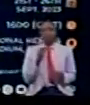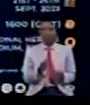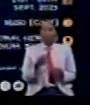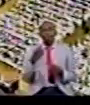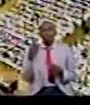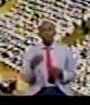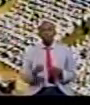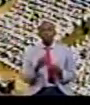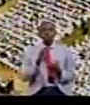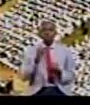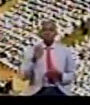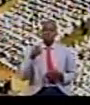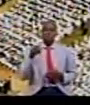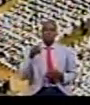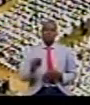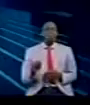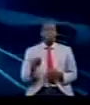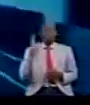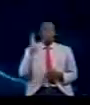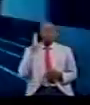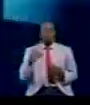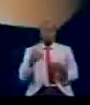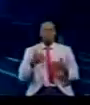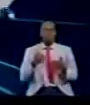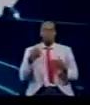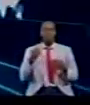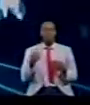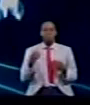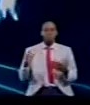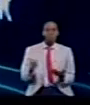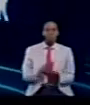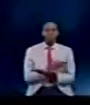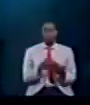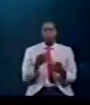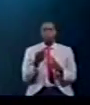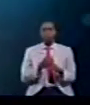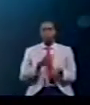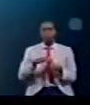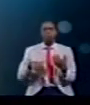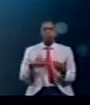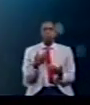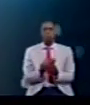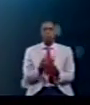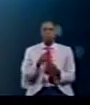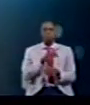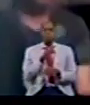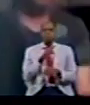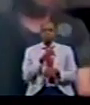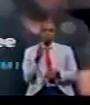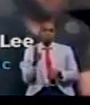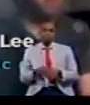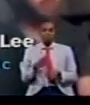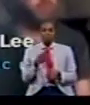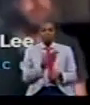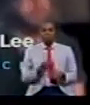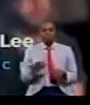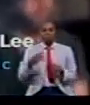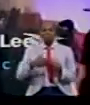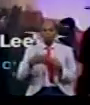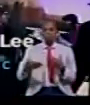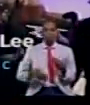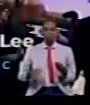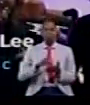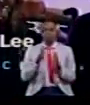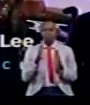start with. As pastors, as brothers and sisters in the ministry, and those who have been